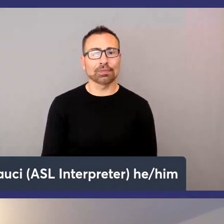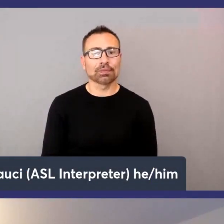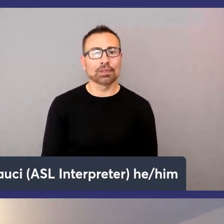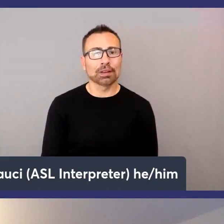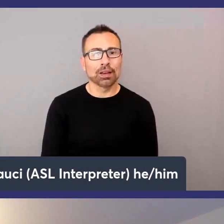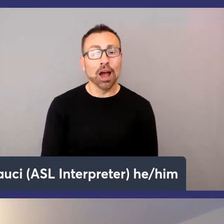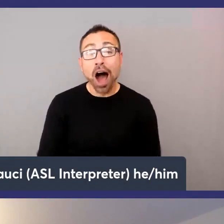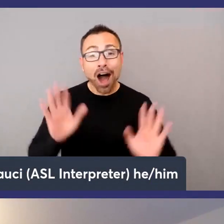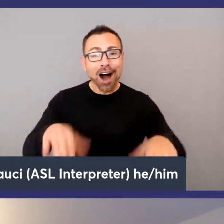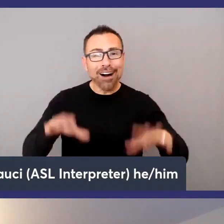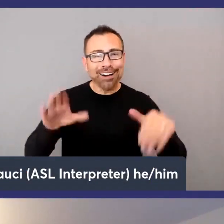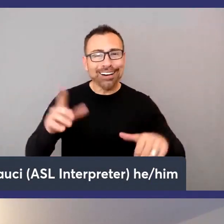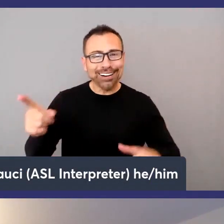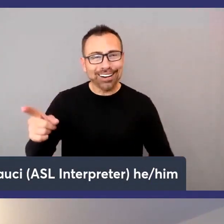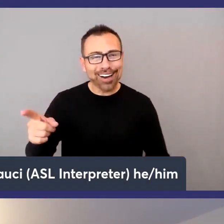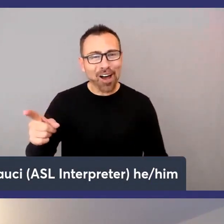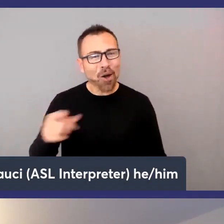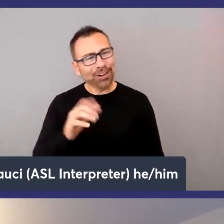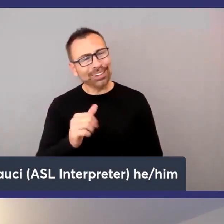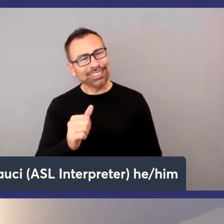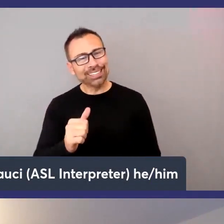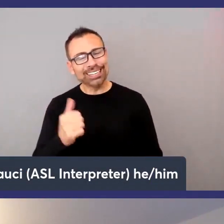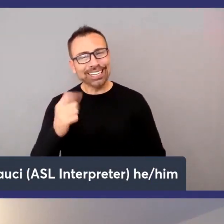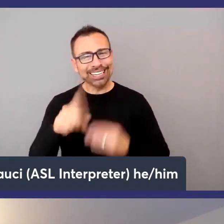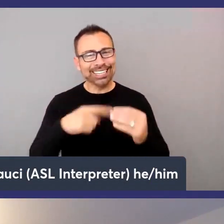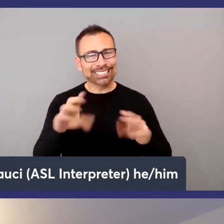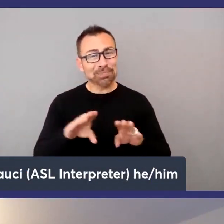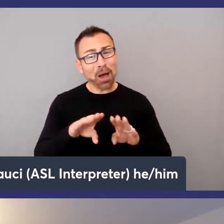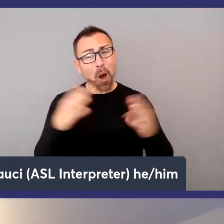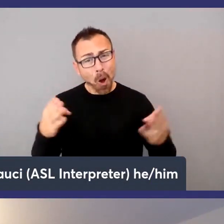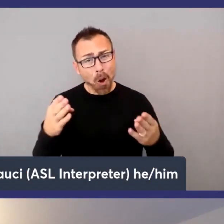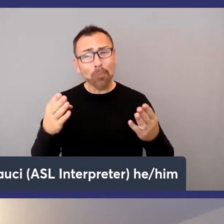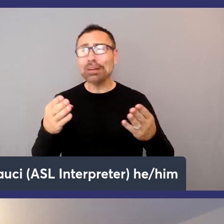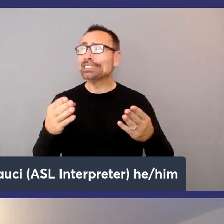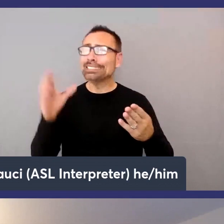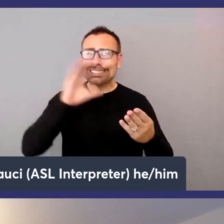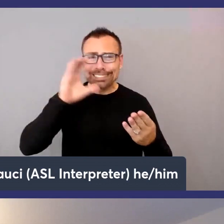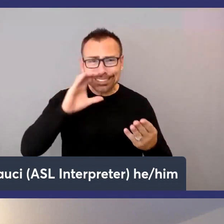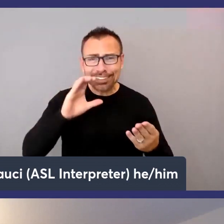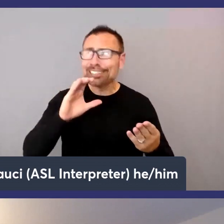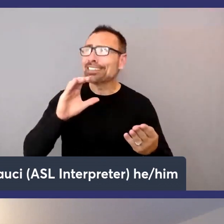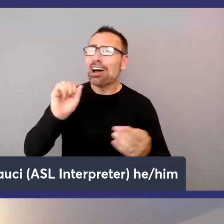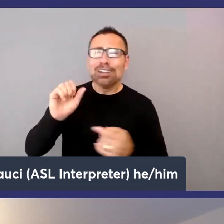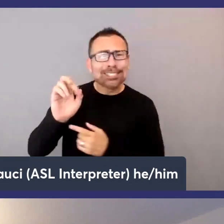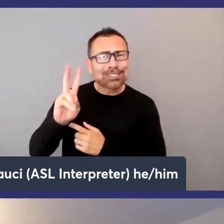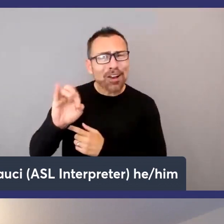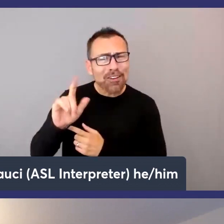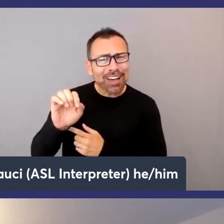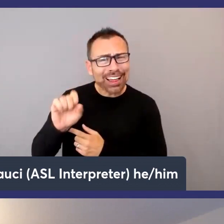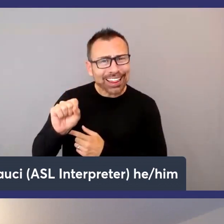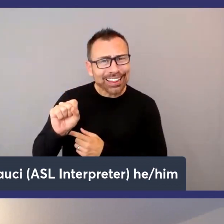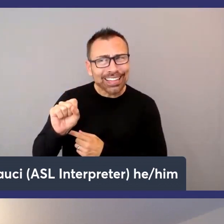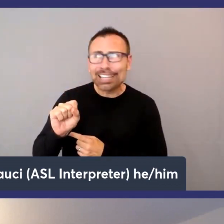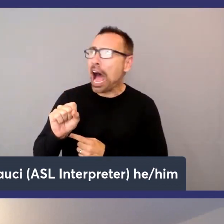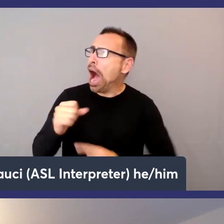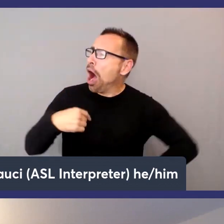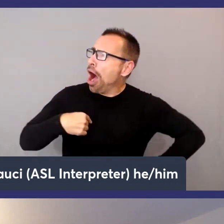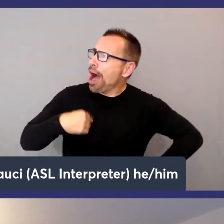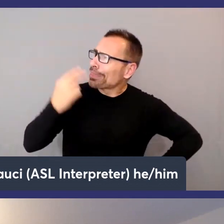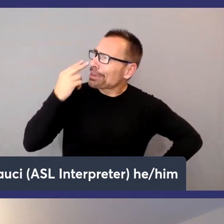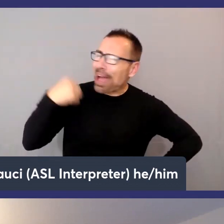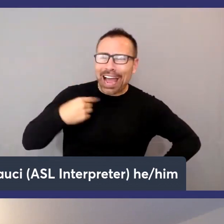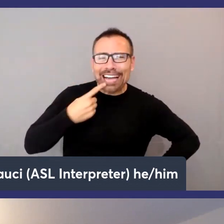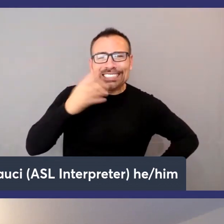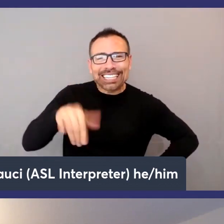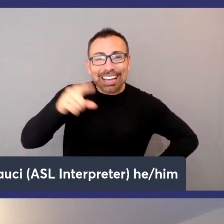what a coincidence. It's all about OpenSearch Serverless, which I said was my favorite. Yeah, I'm not giving you points for